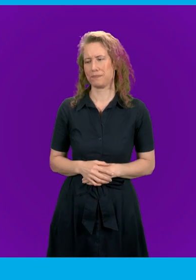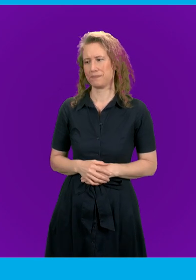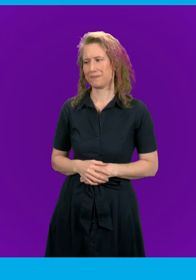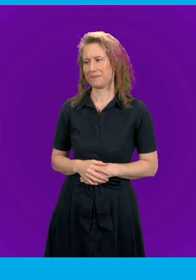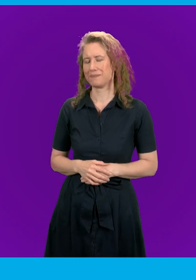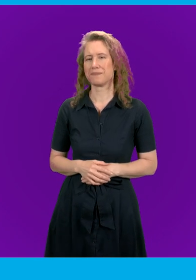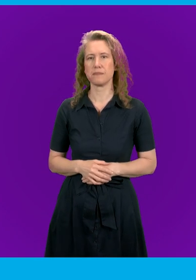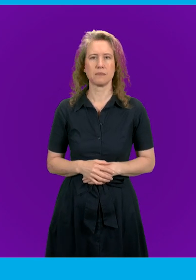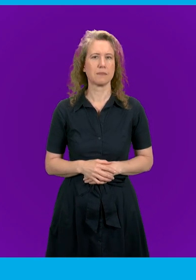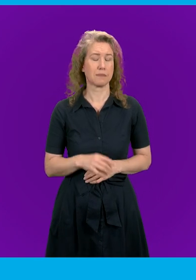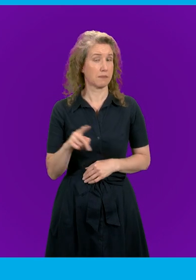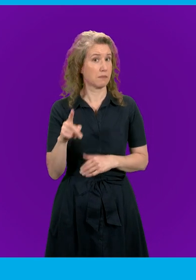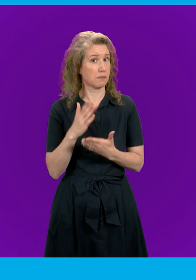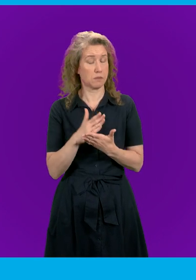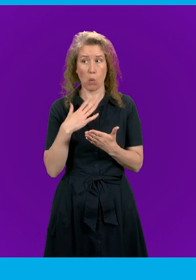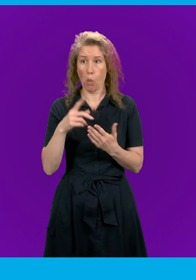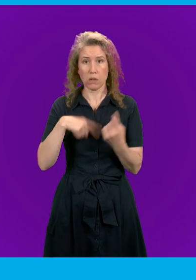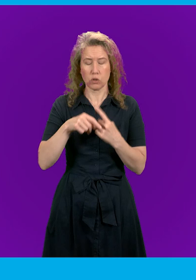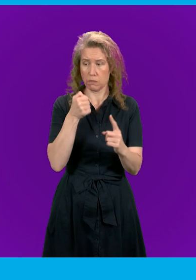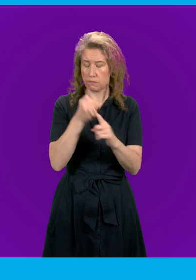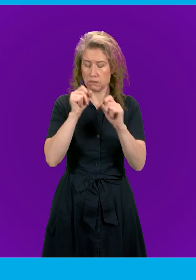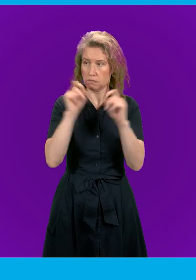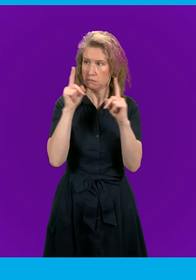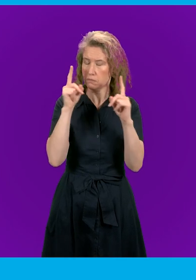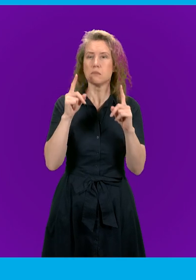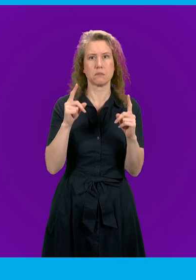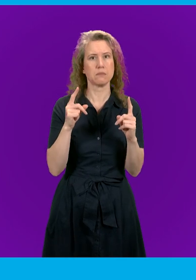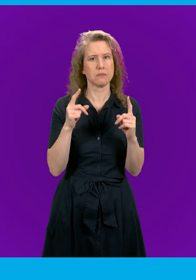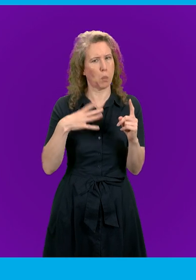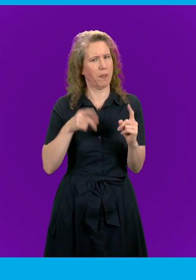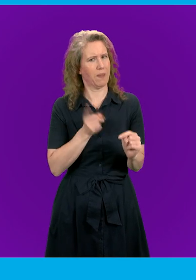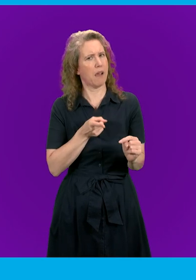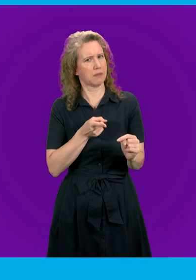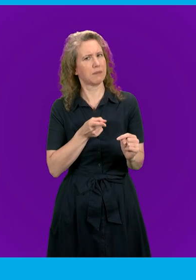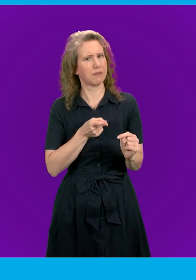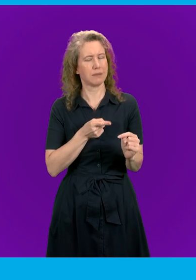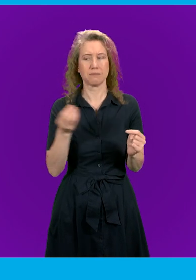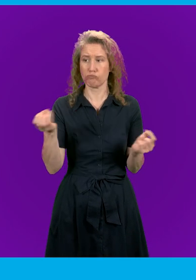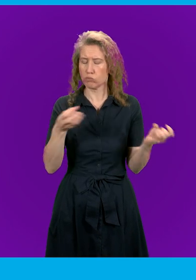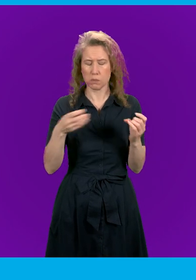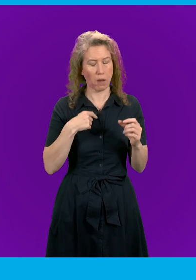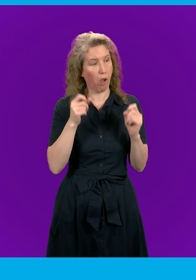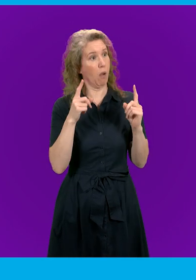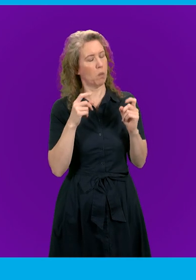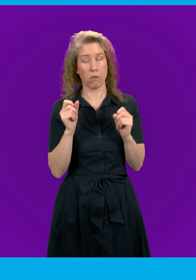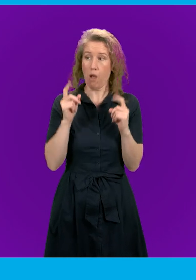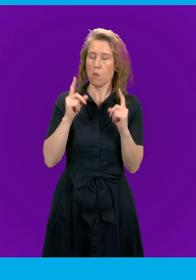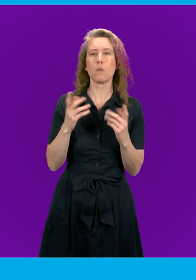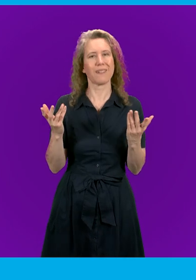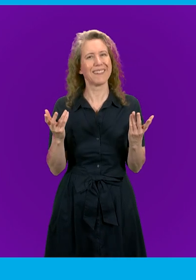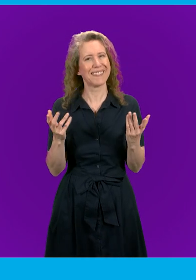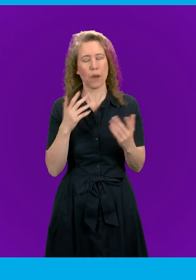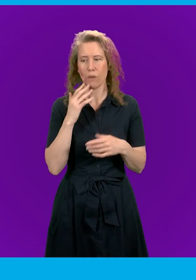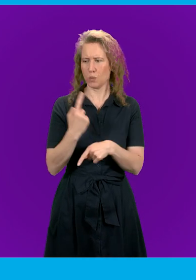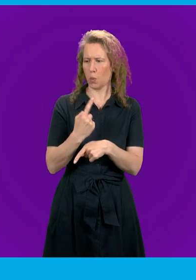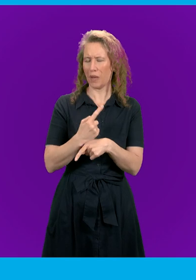it's a lot to do with opening each other's eyes, because a lot of the time when you're speaking in